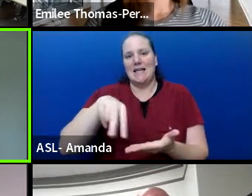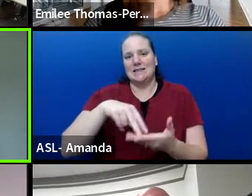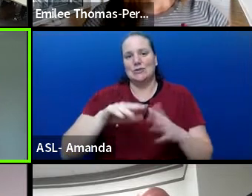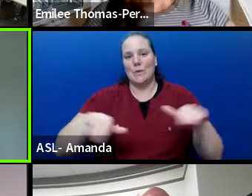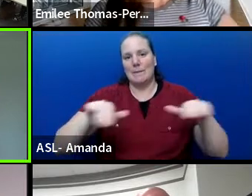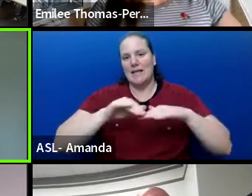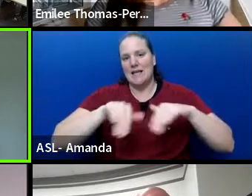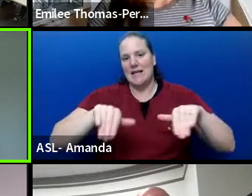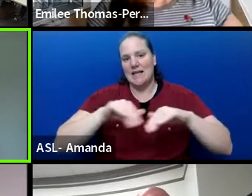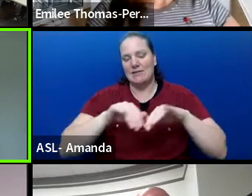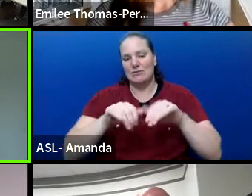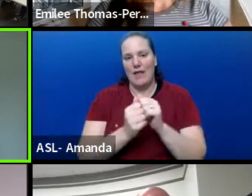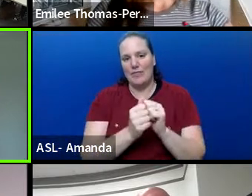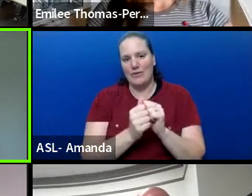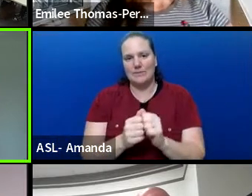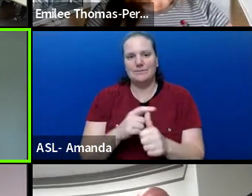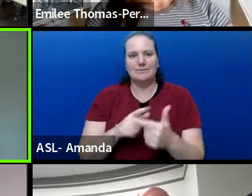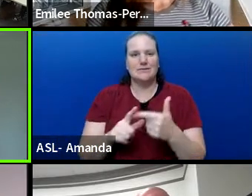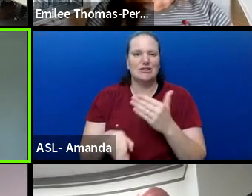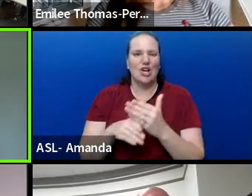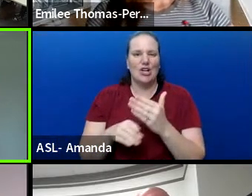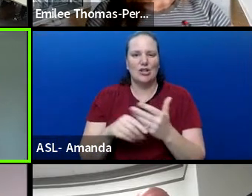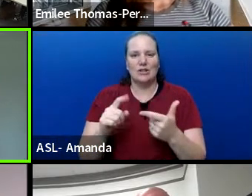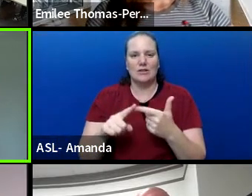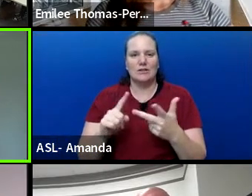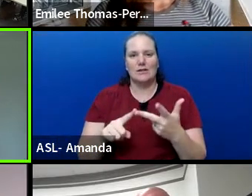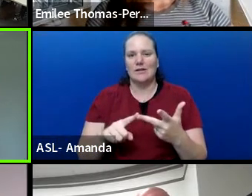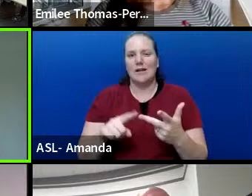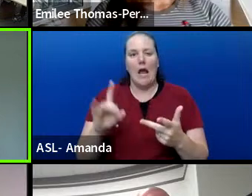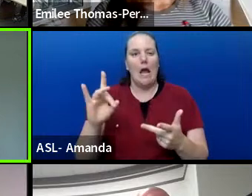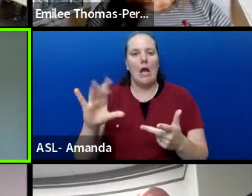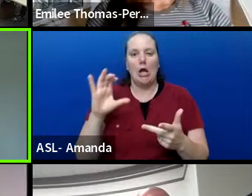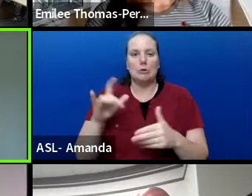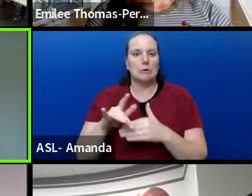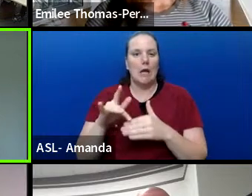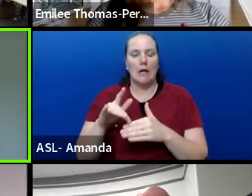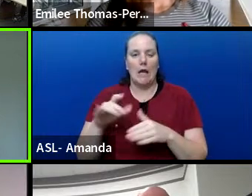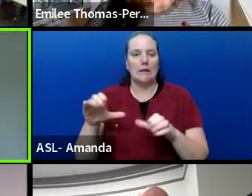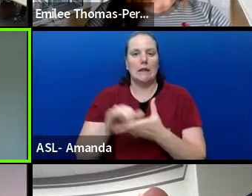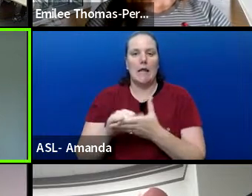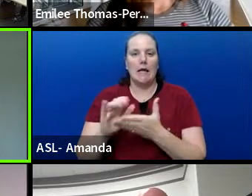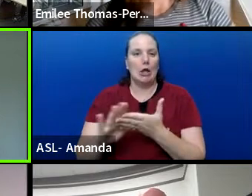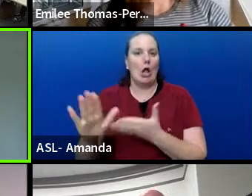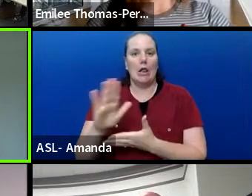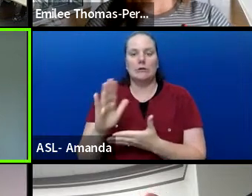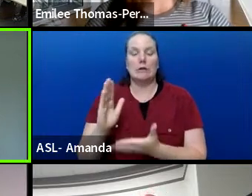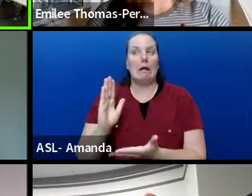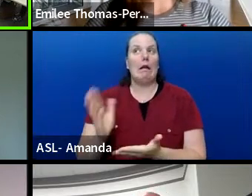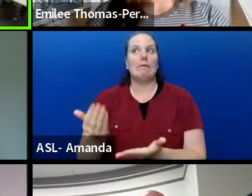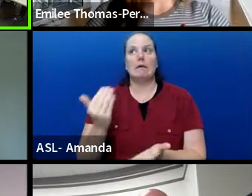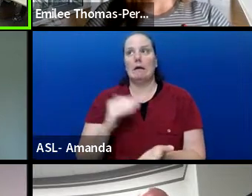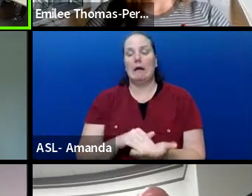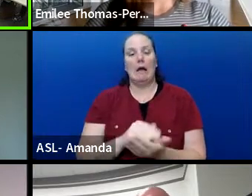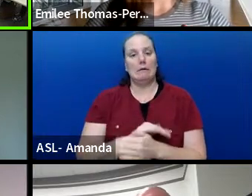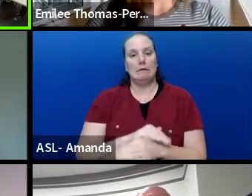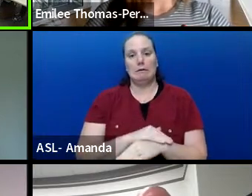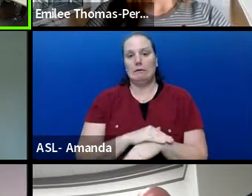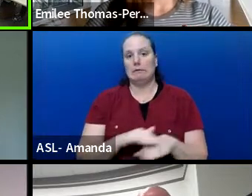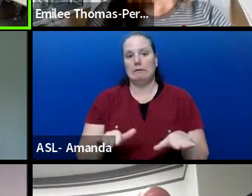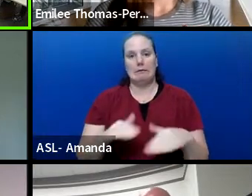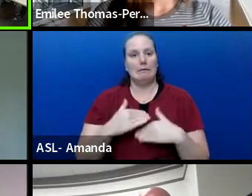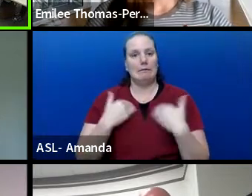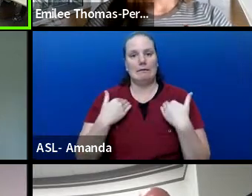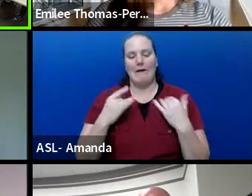soccer. One thing, definitely not the 800 in track. I did that in college and I don't ever want to do it again.